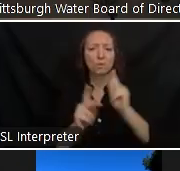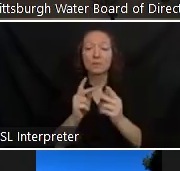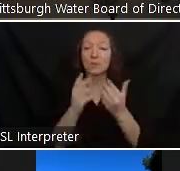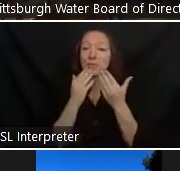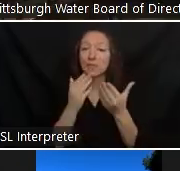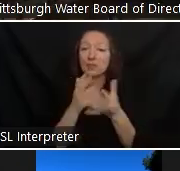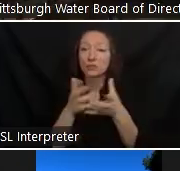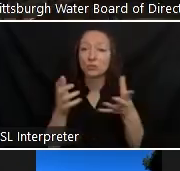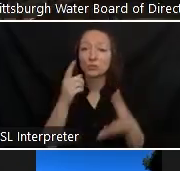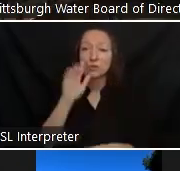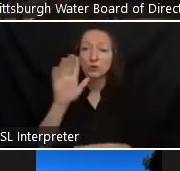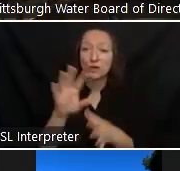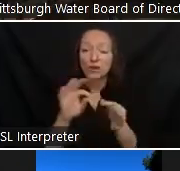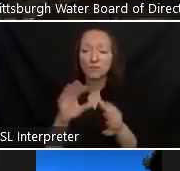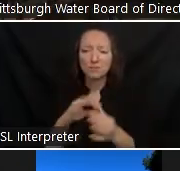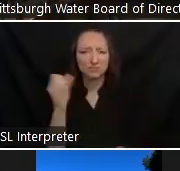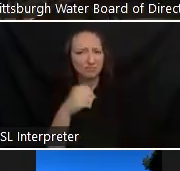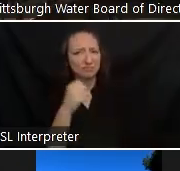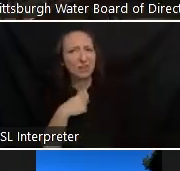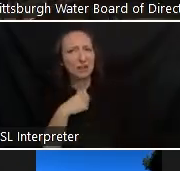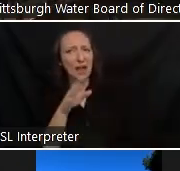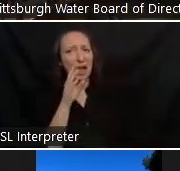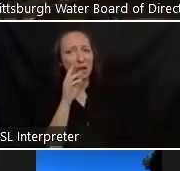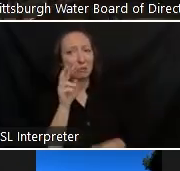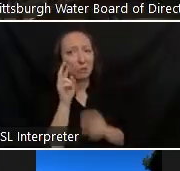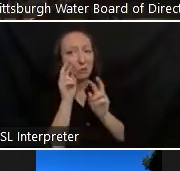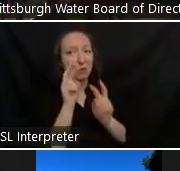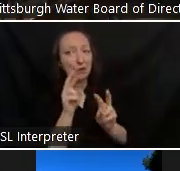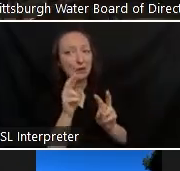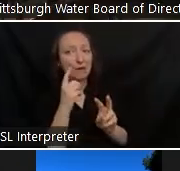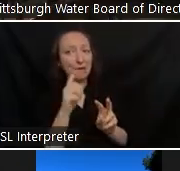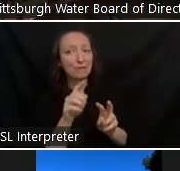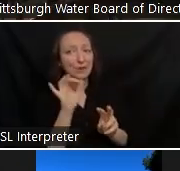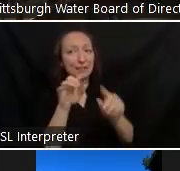comments. Yeah, thanks. And yeah, I'll be on the lookout for the signs. Appreciate it.